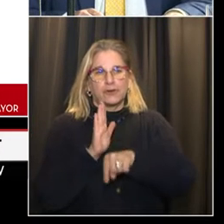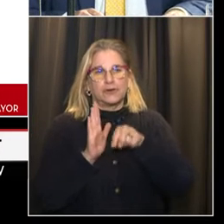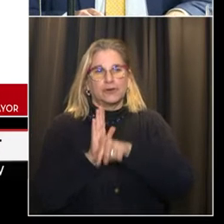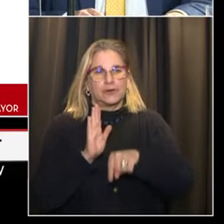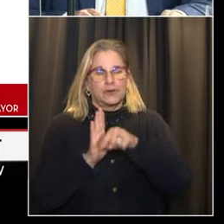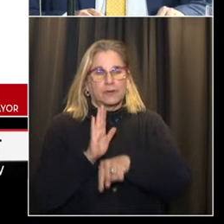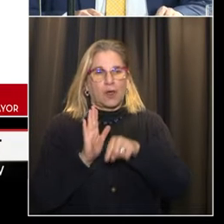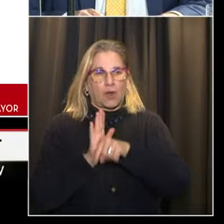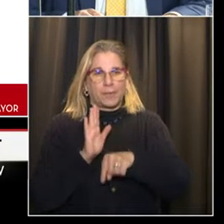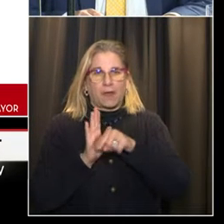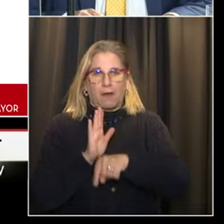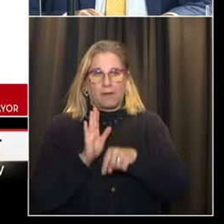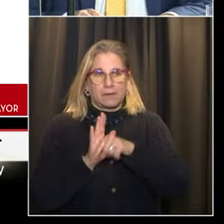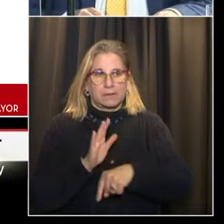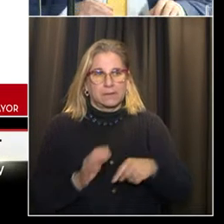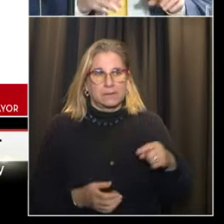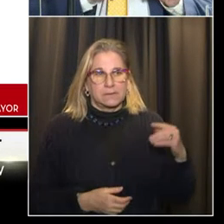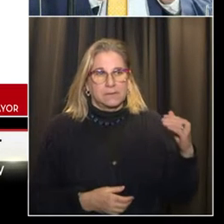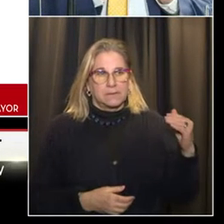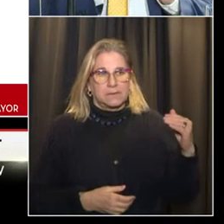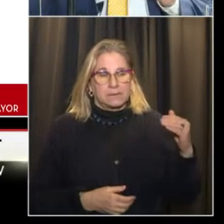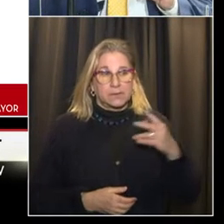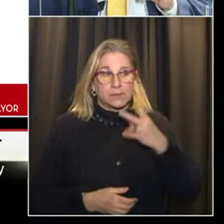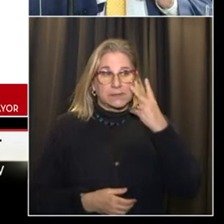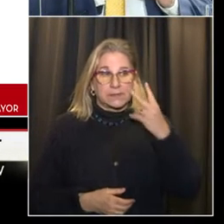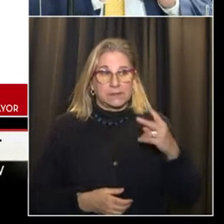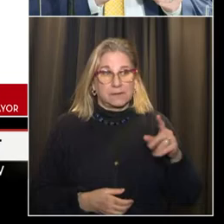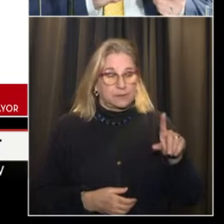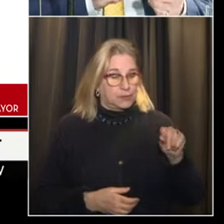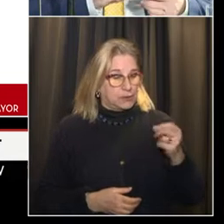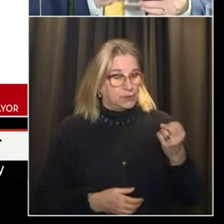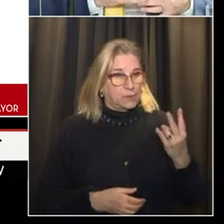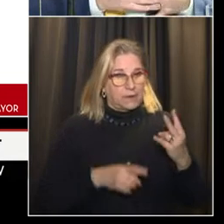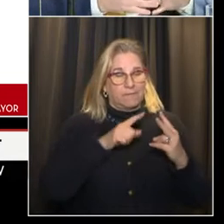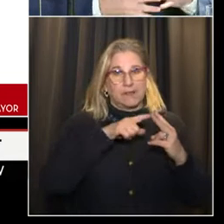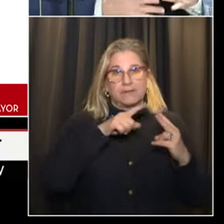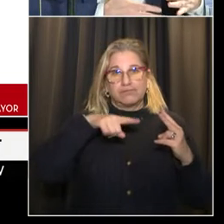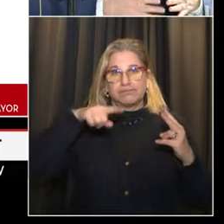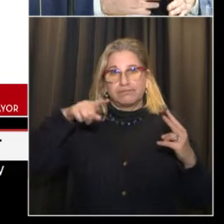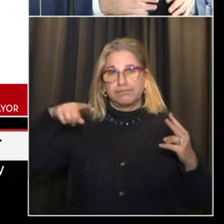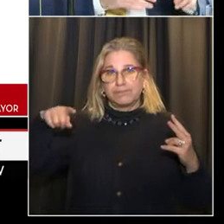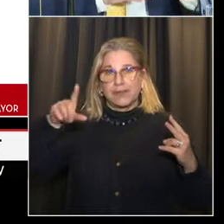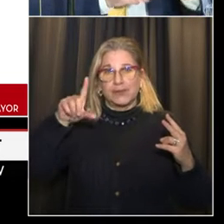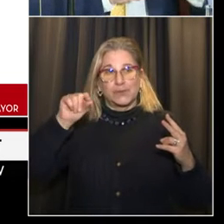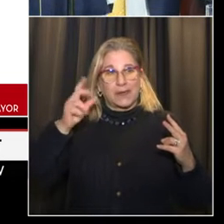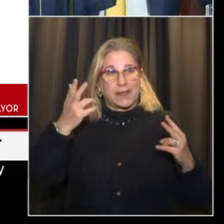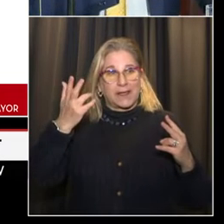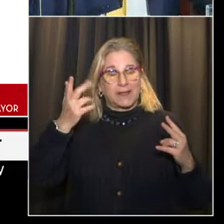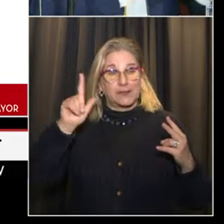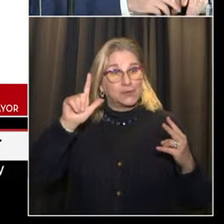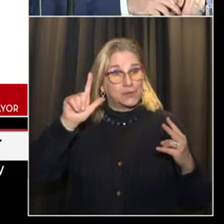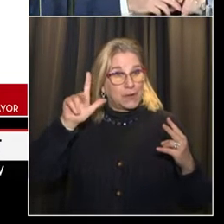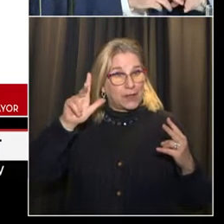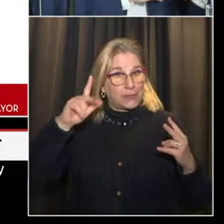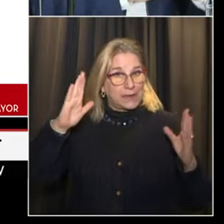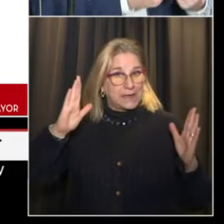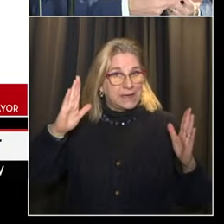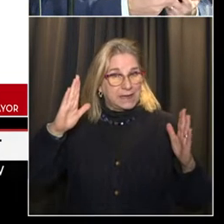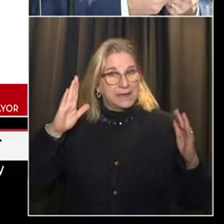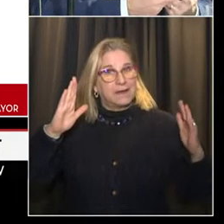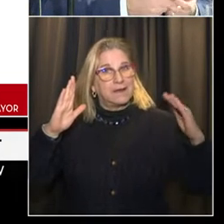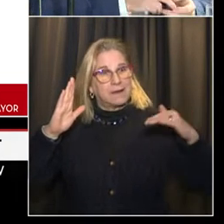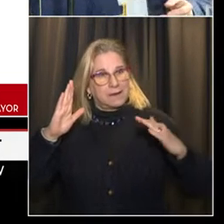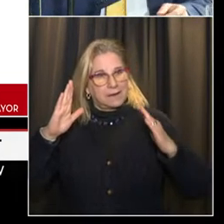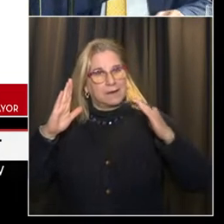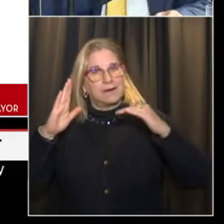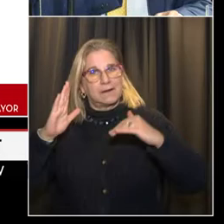2023 year-end numbers. And the lines change based on how basically they have evolved since